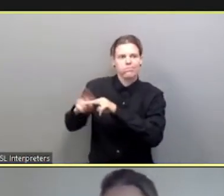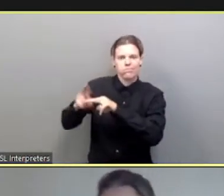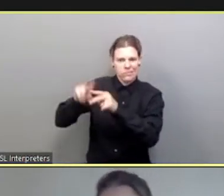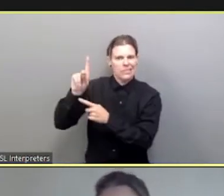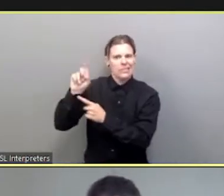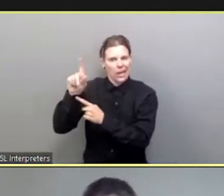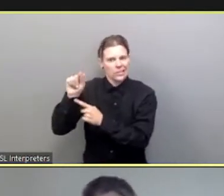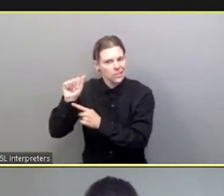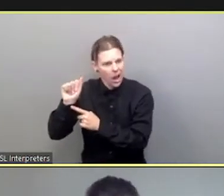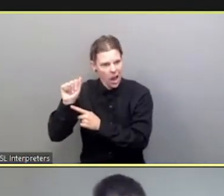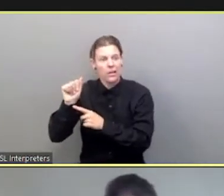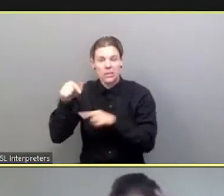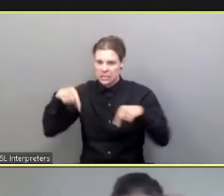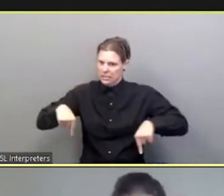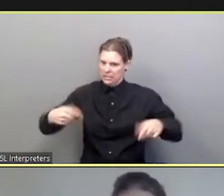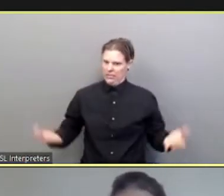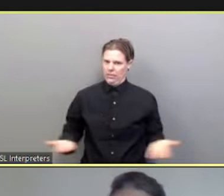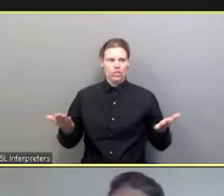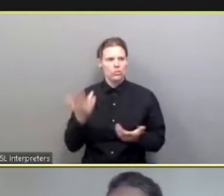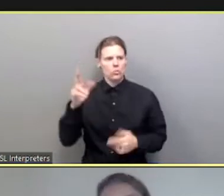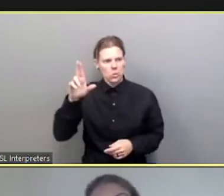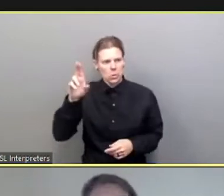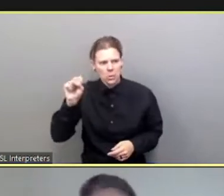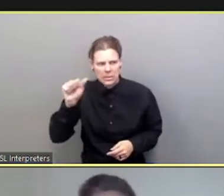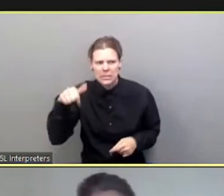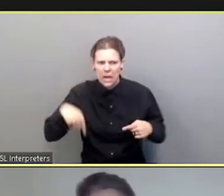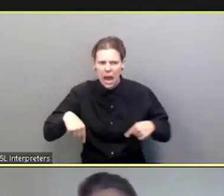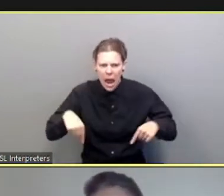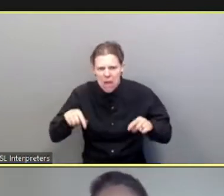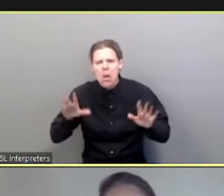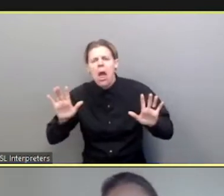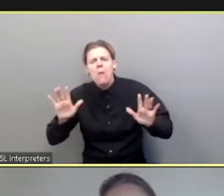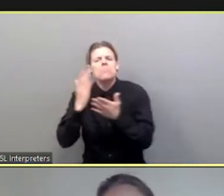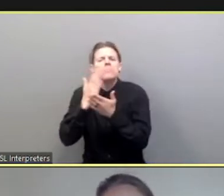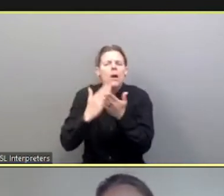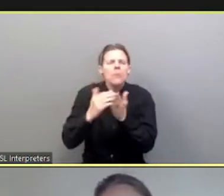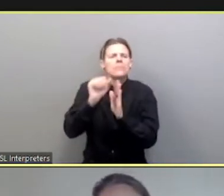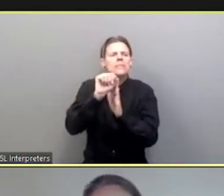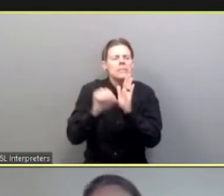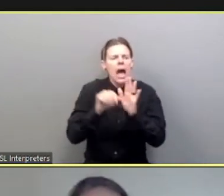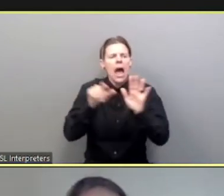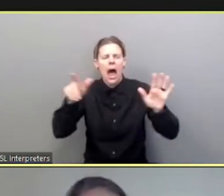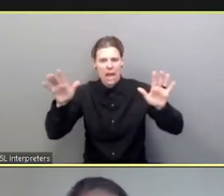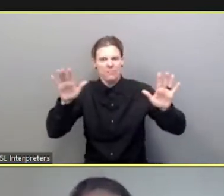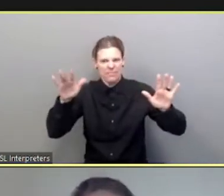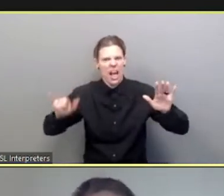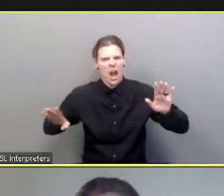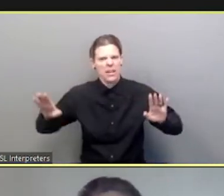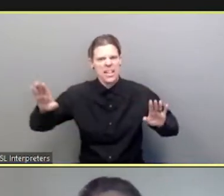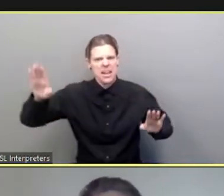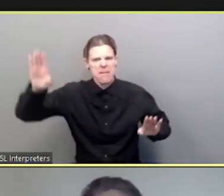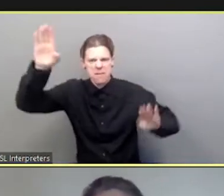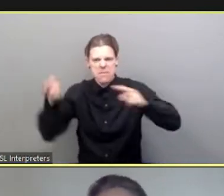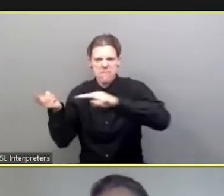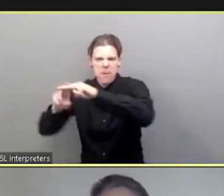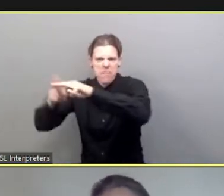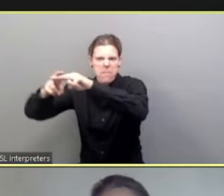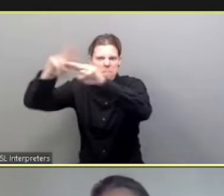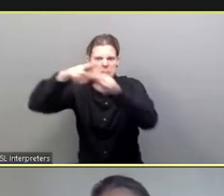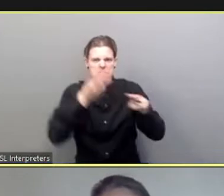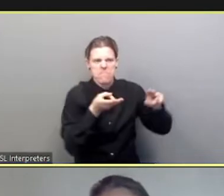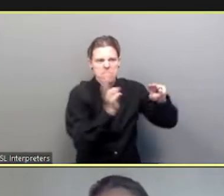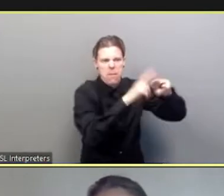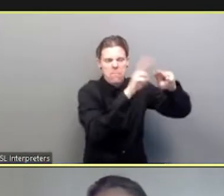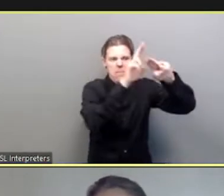getting or some counties anyway, are getting a bit of a reprieve now. And we were seeing a decline in this